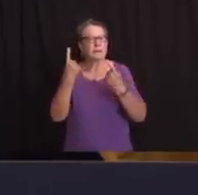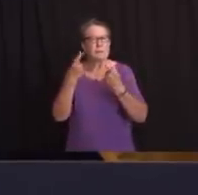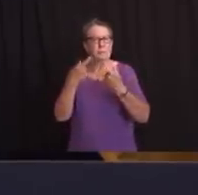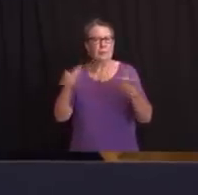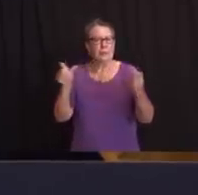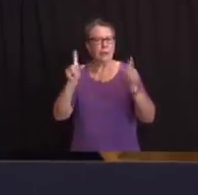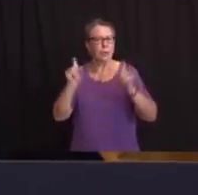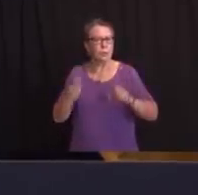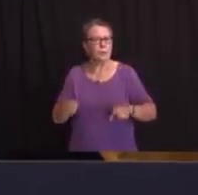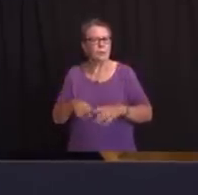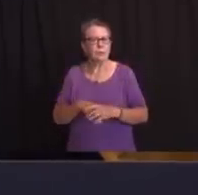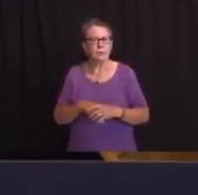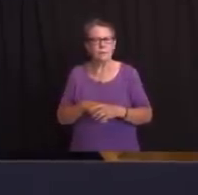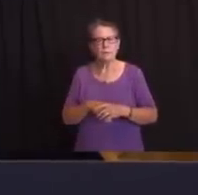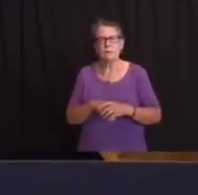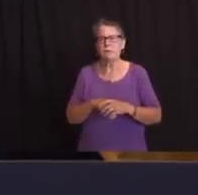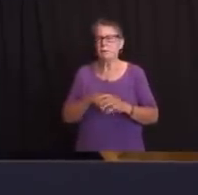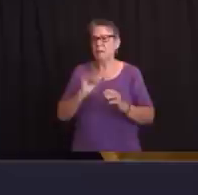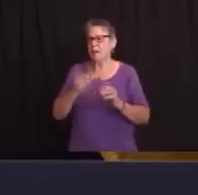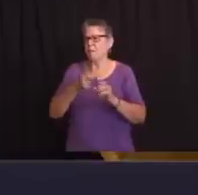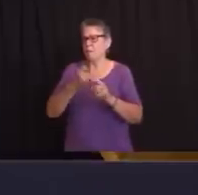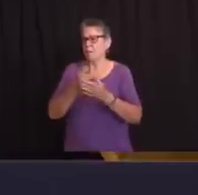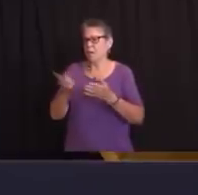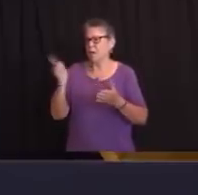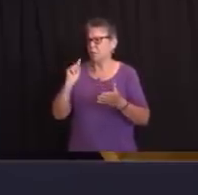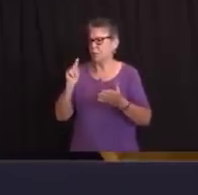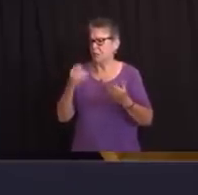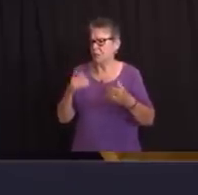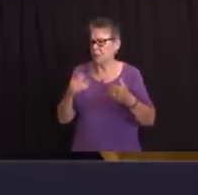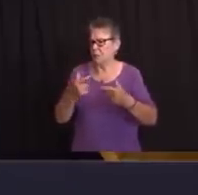1 minute on this because I got a heads up in my,